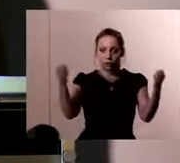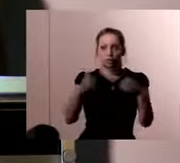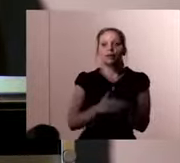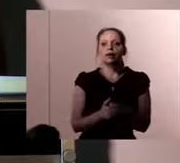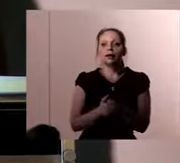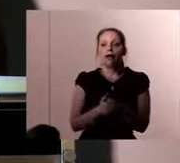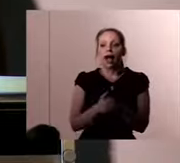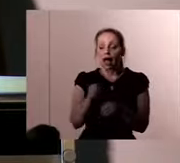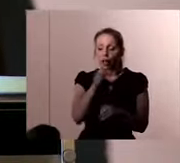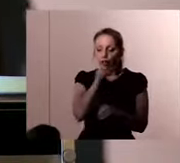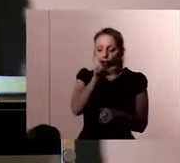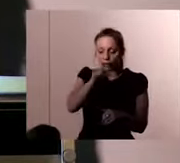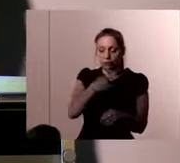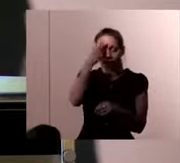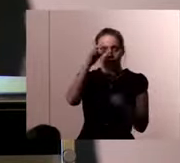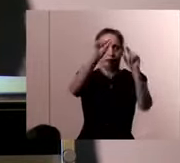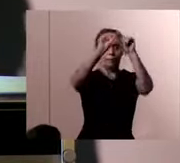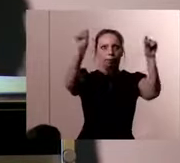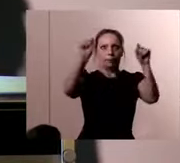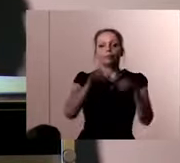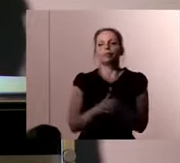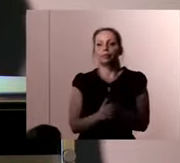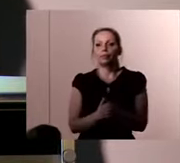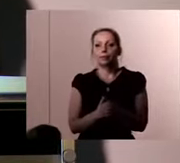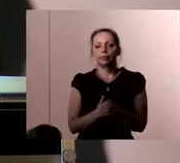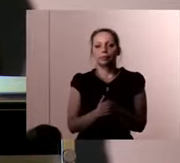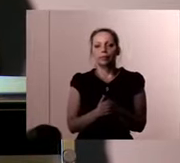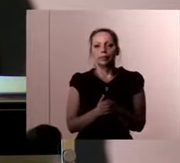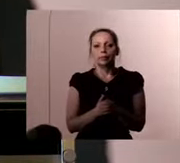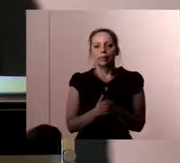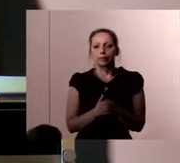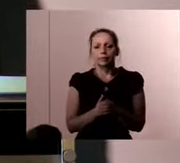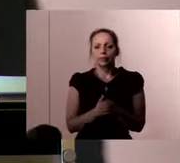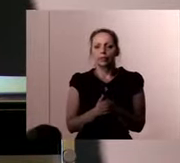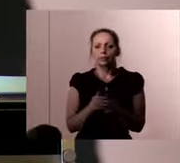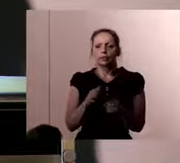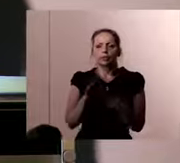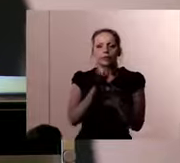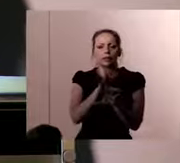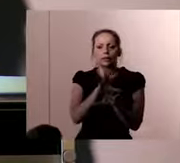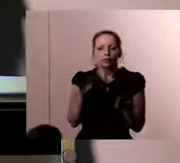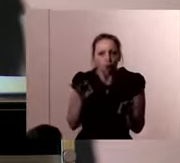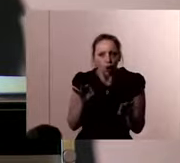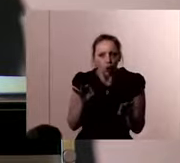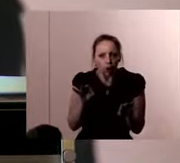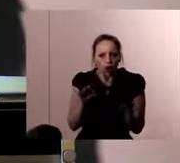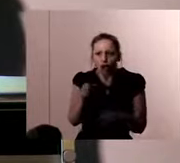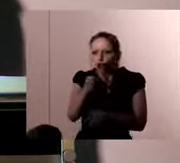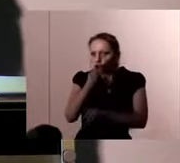the journalist's name, is the name of the press officer. This is not called journalism, it's